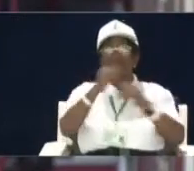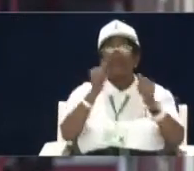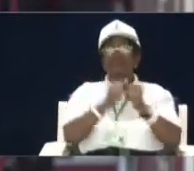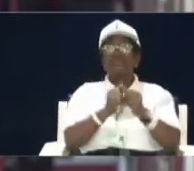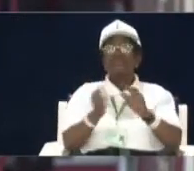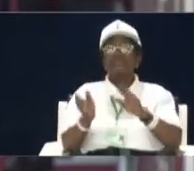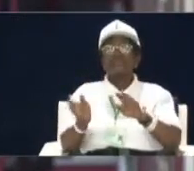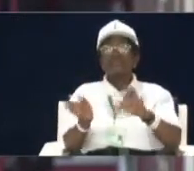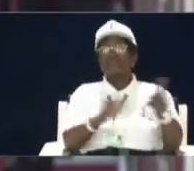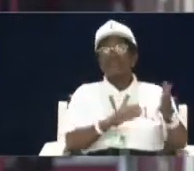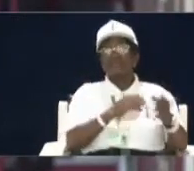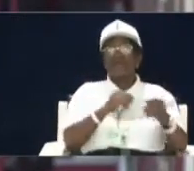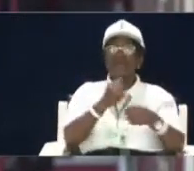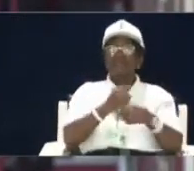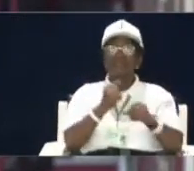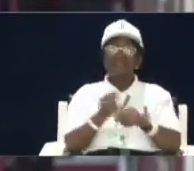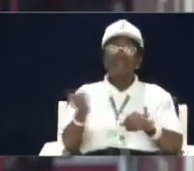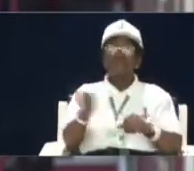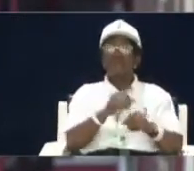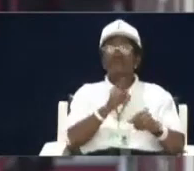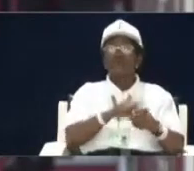and cause you to live much longer.